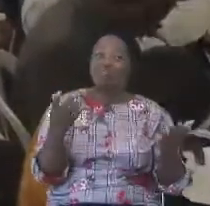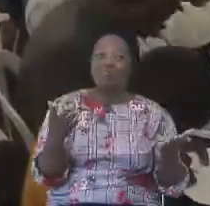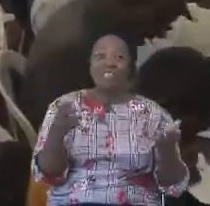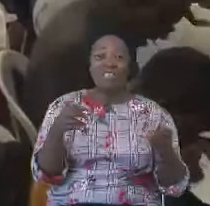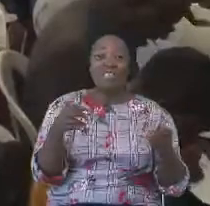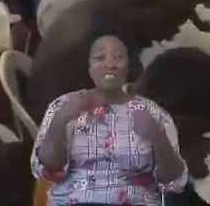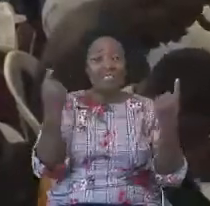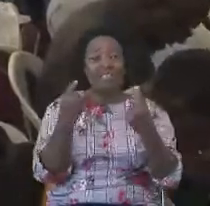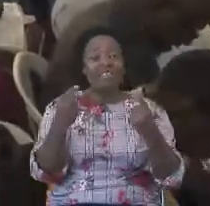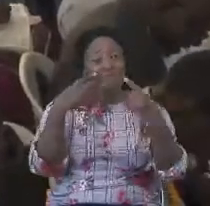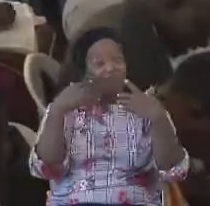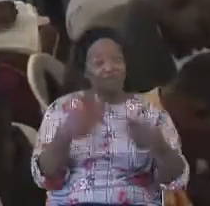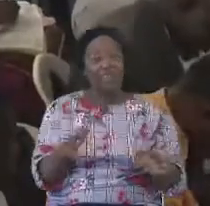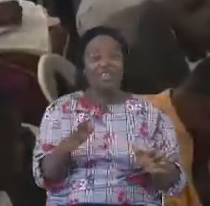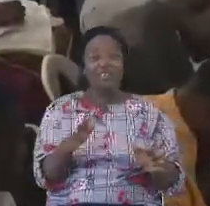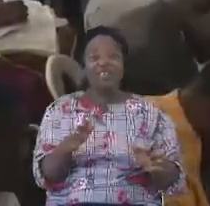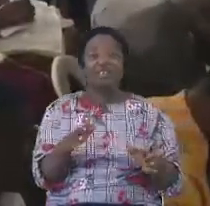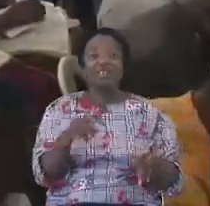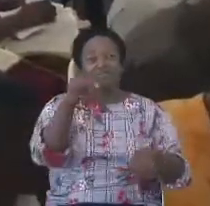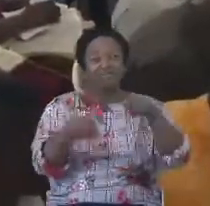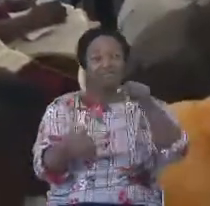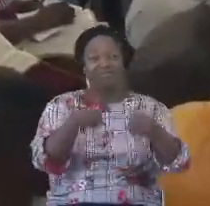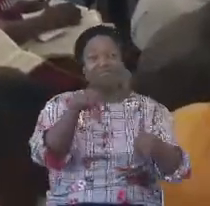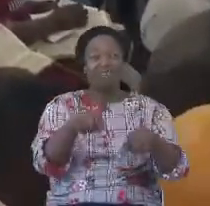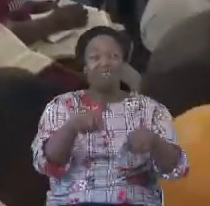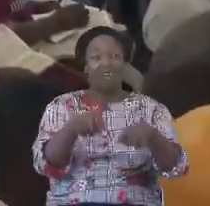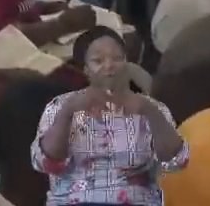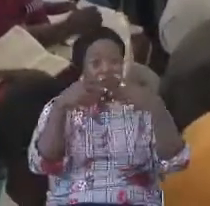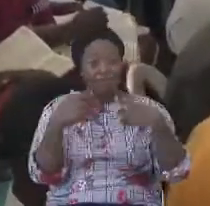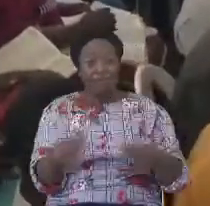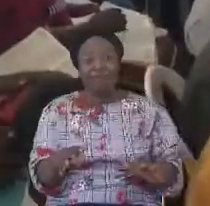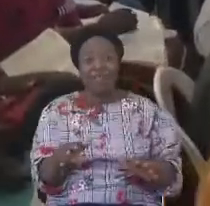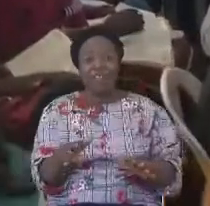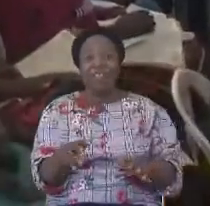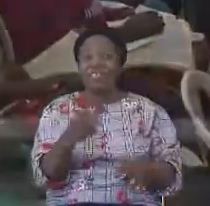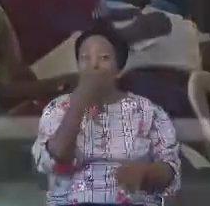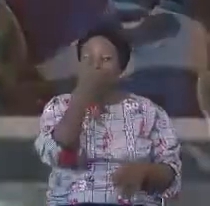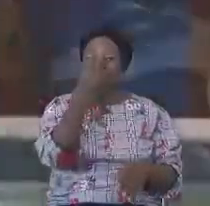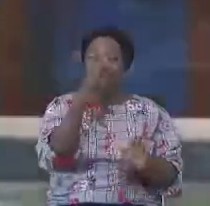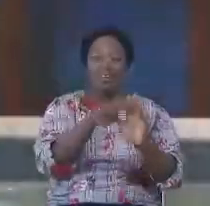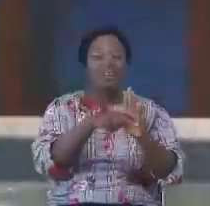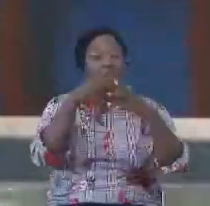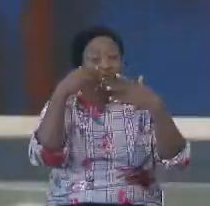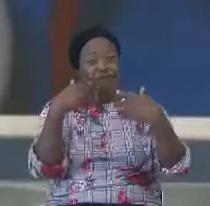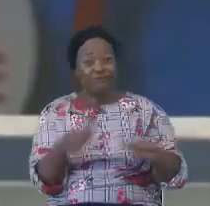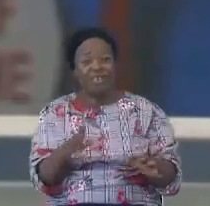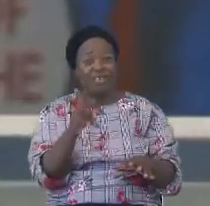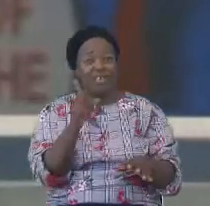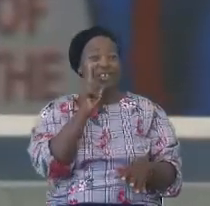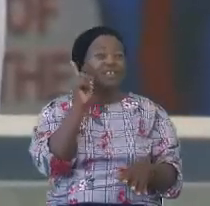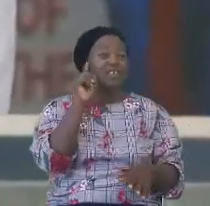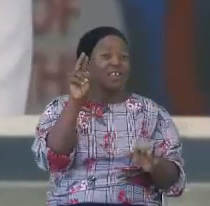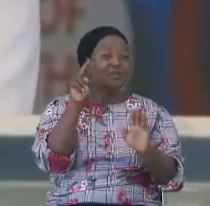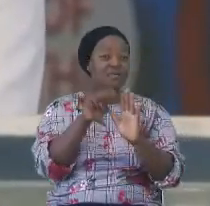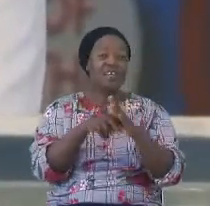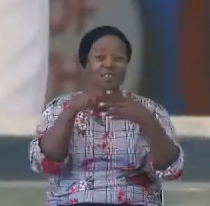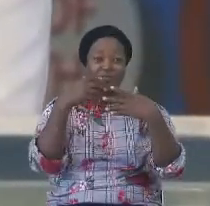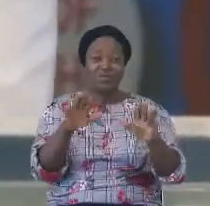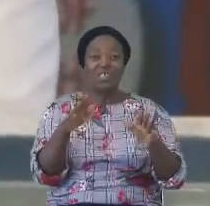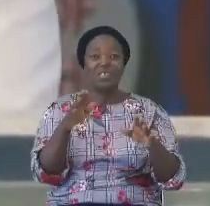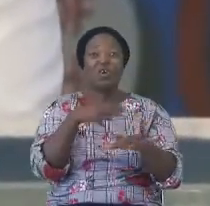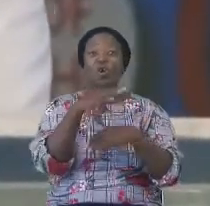finished. Blindness, finished. Sin, finished. Attacks,